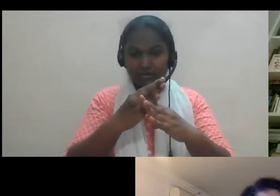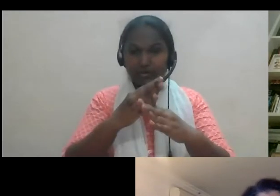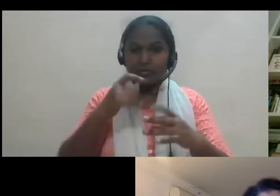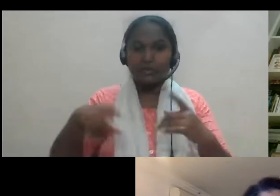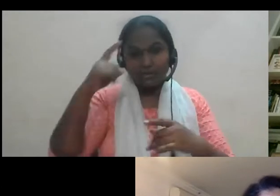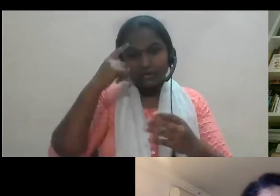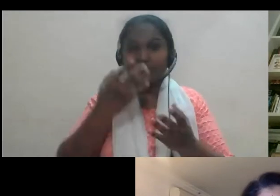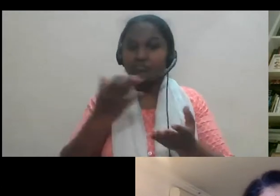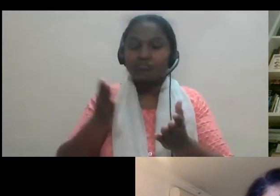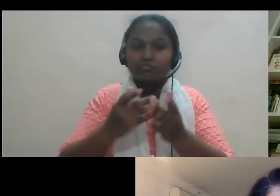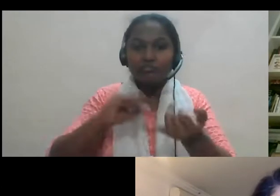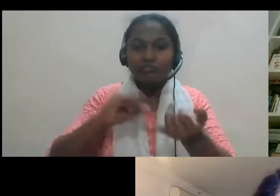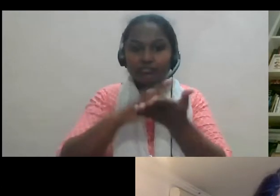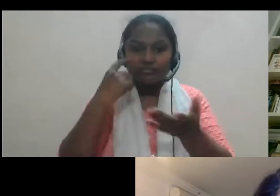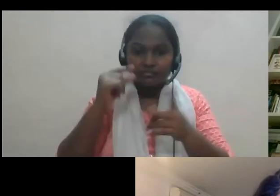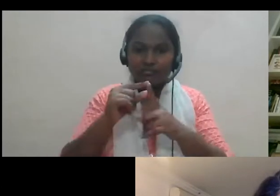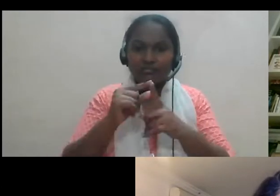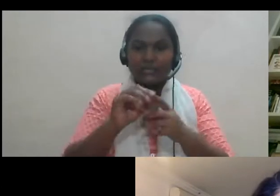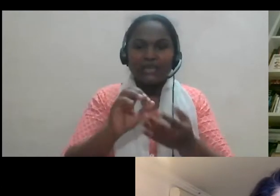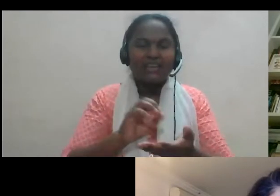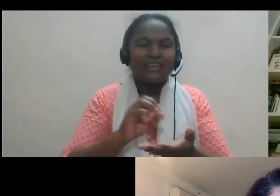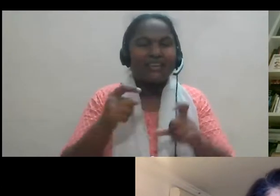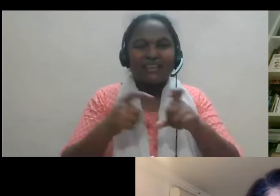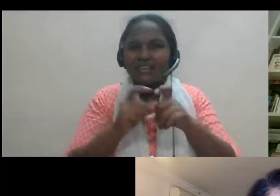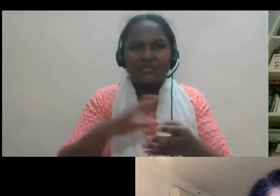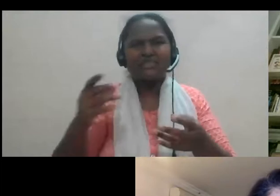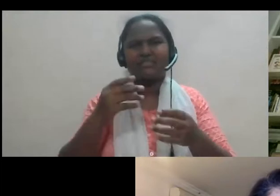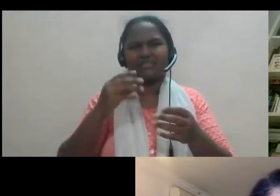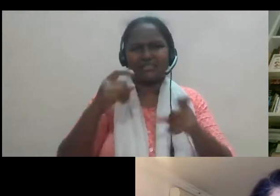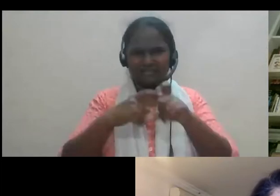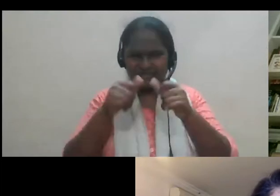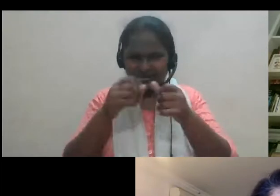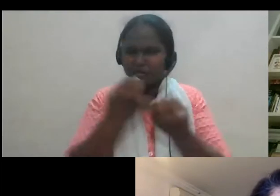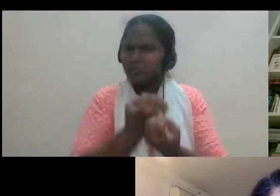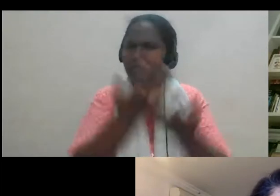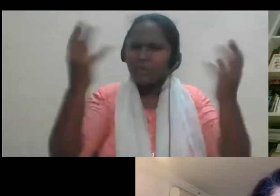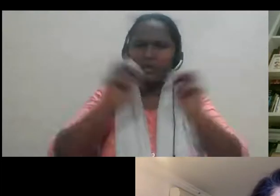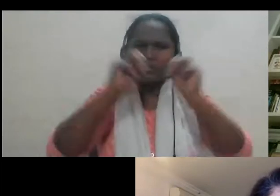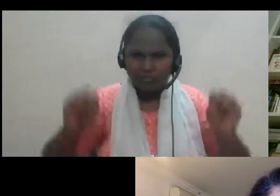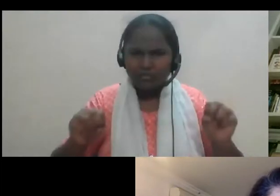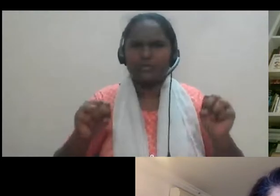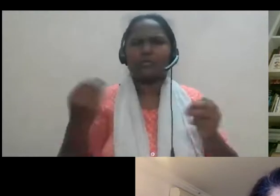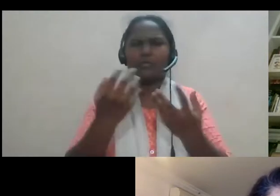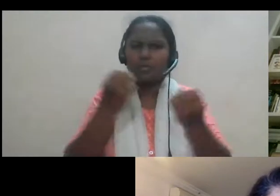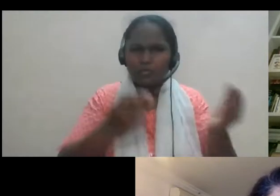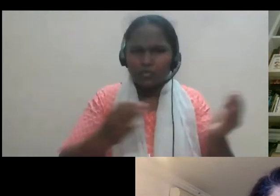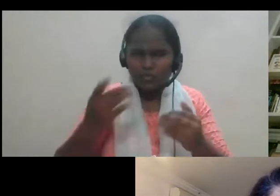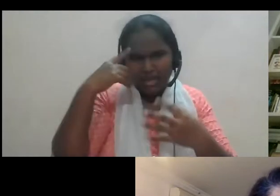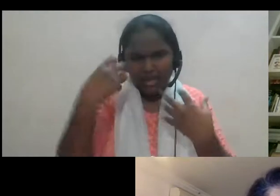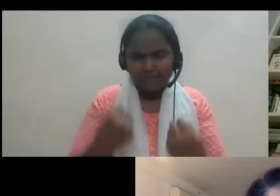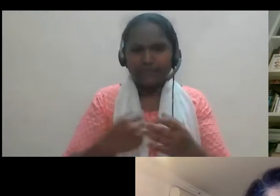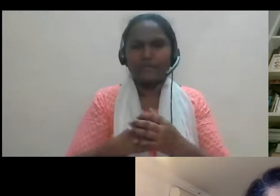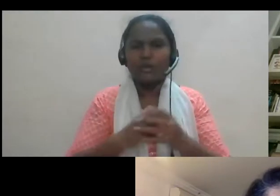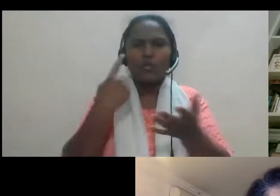a ship in some of the roughest seas. And for many museums, it's either been their sink or swim moment, I think.